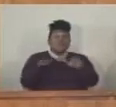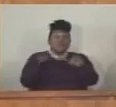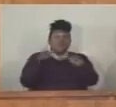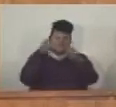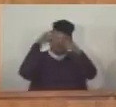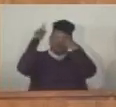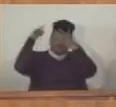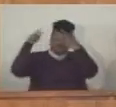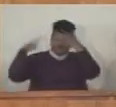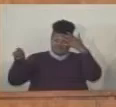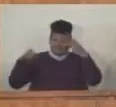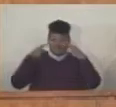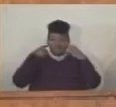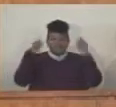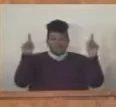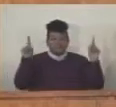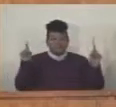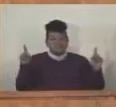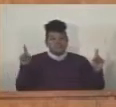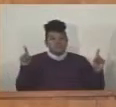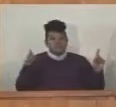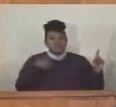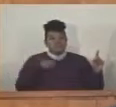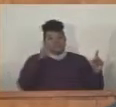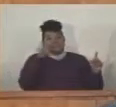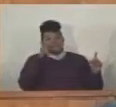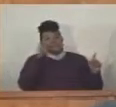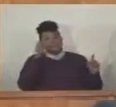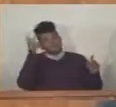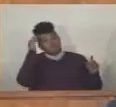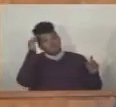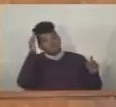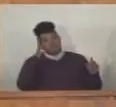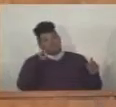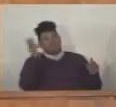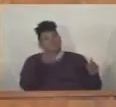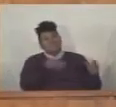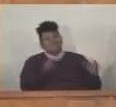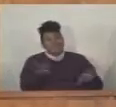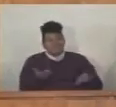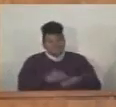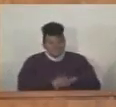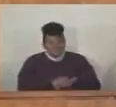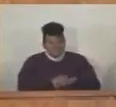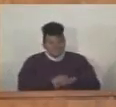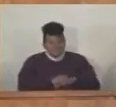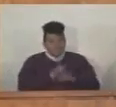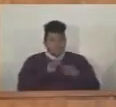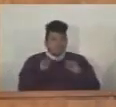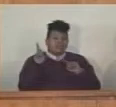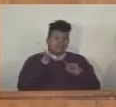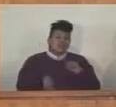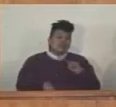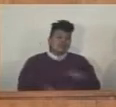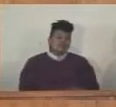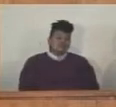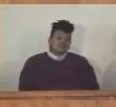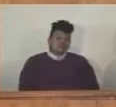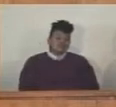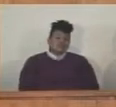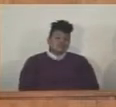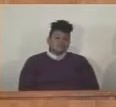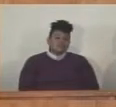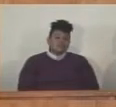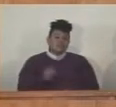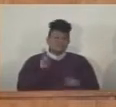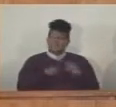Prime Minister, it's the absence of debt. Well, that can't be. It cannot be the